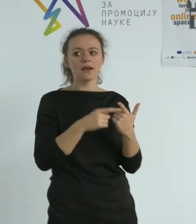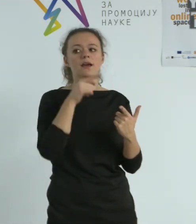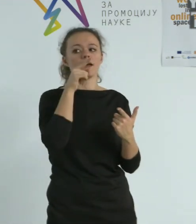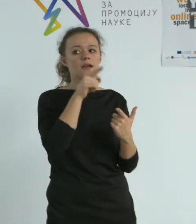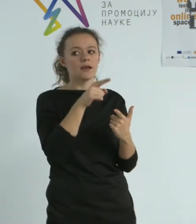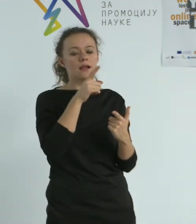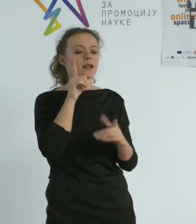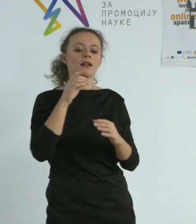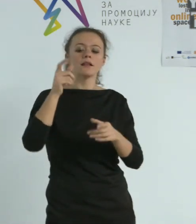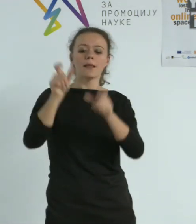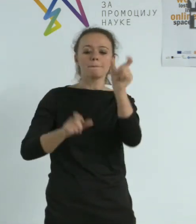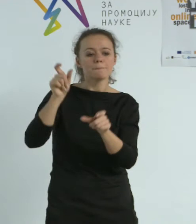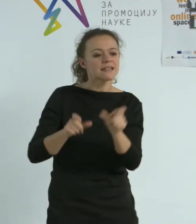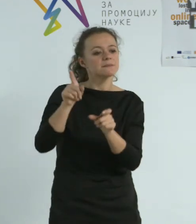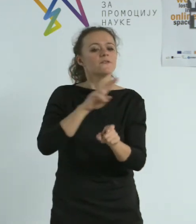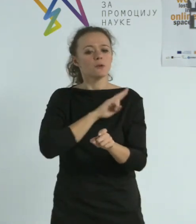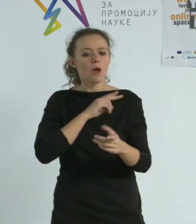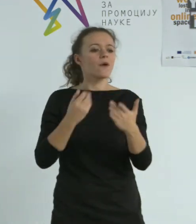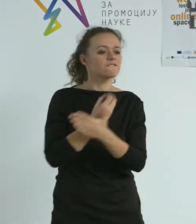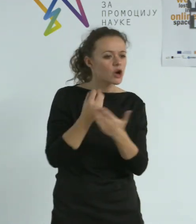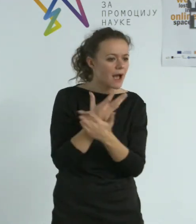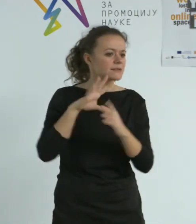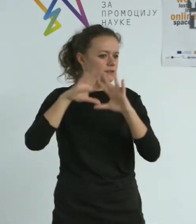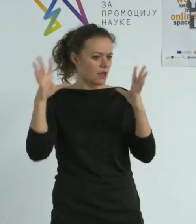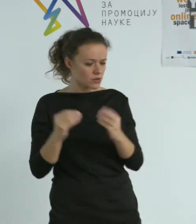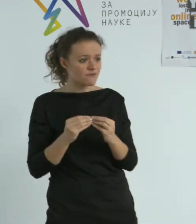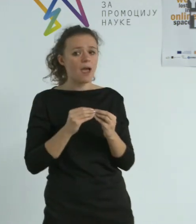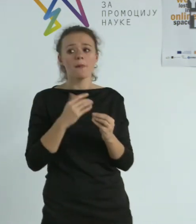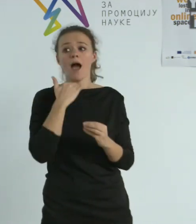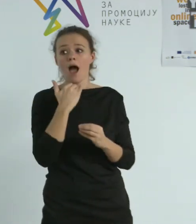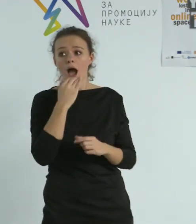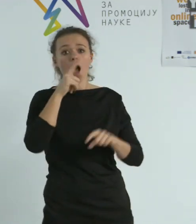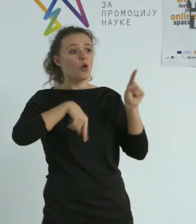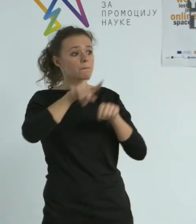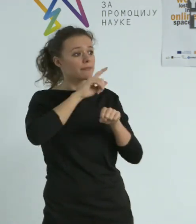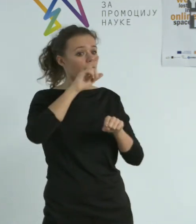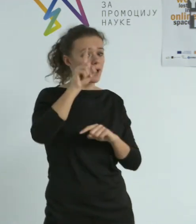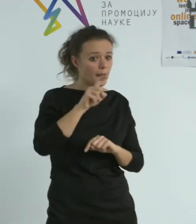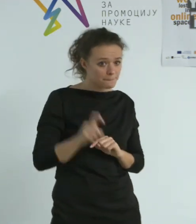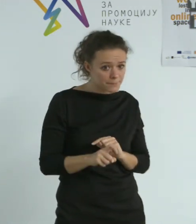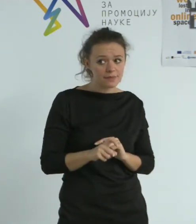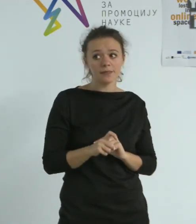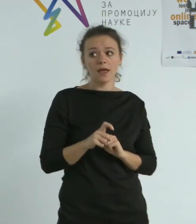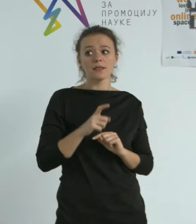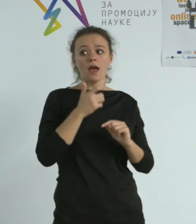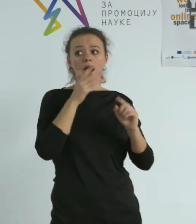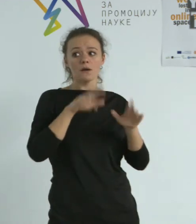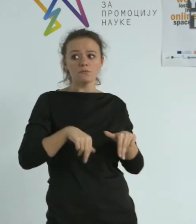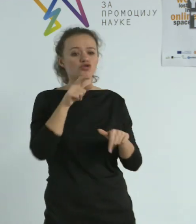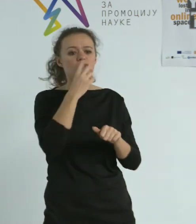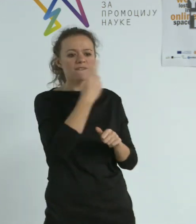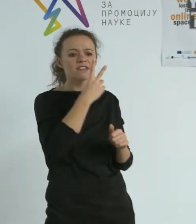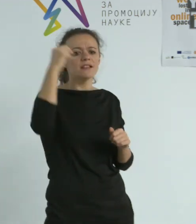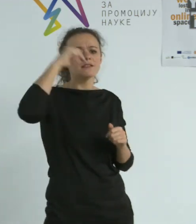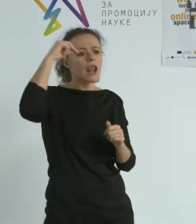were informed about everything on time. So if you have any questions, and maybe in some spare moment, you can go through the course